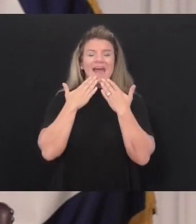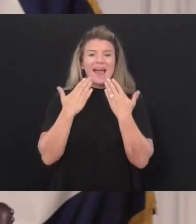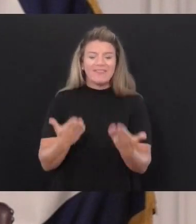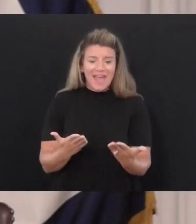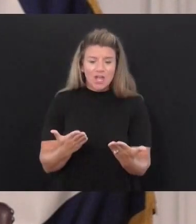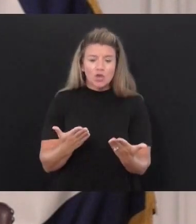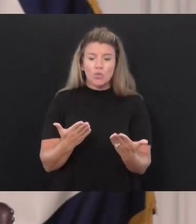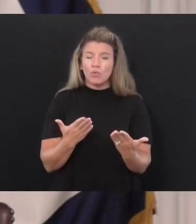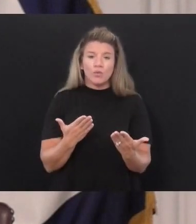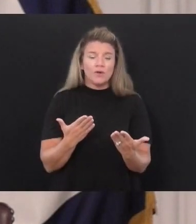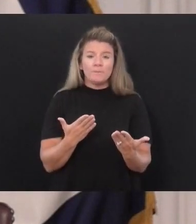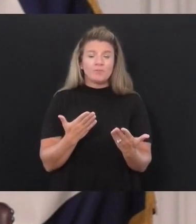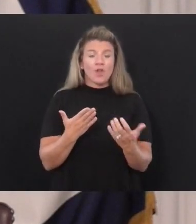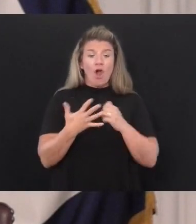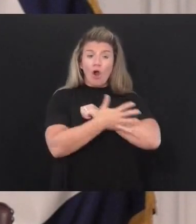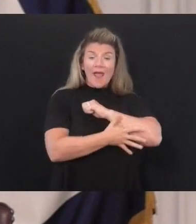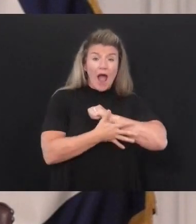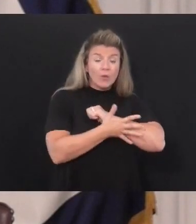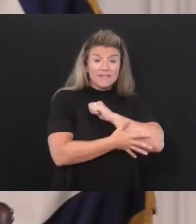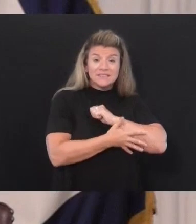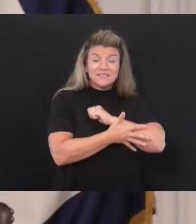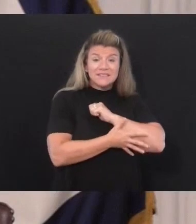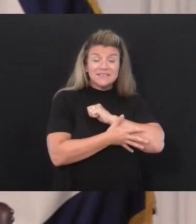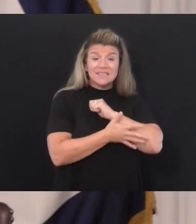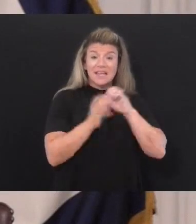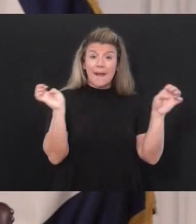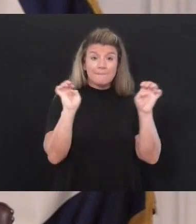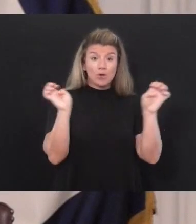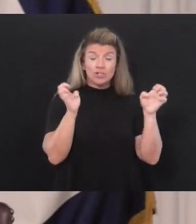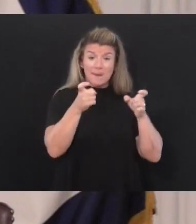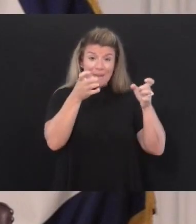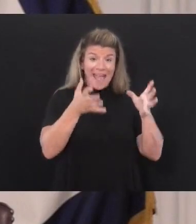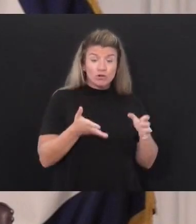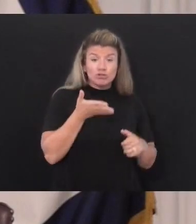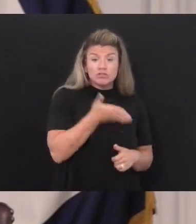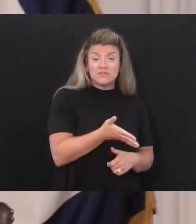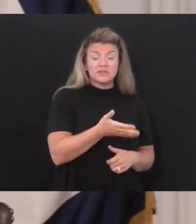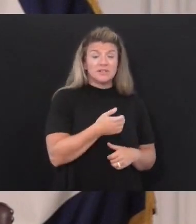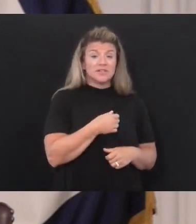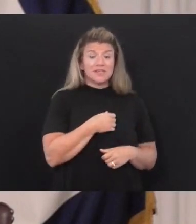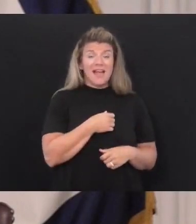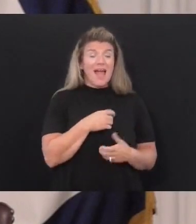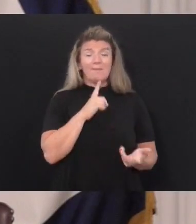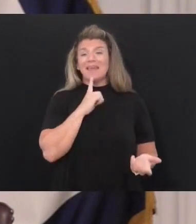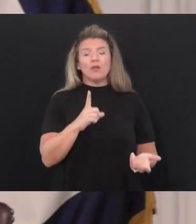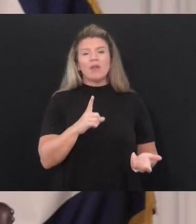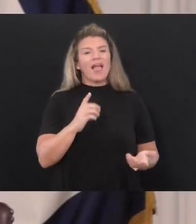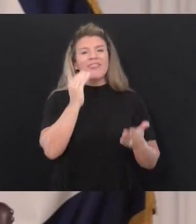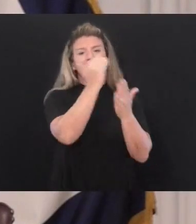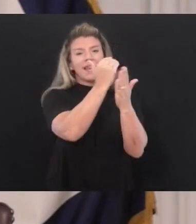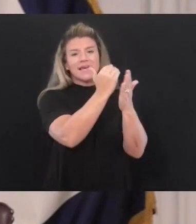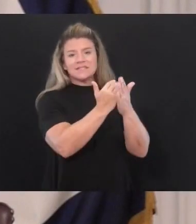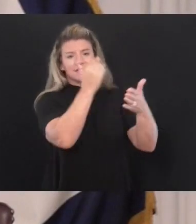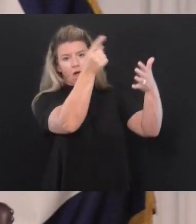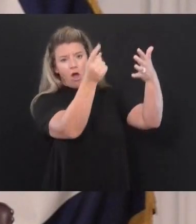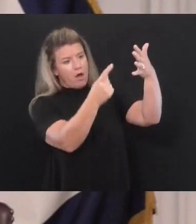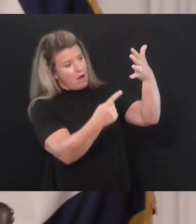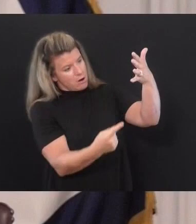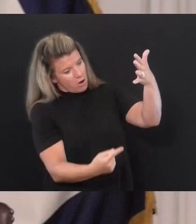Dr. Marsh and let Dr. Marsh or Dr. Amjad, this may be an opportunity for Dr. Amjad to weigh in.